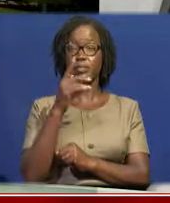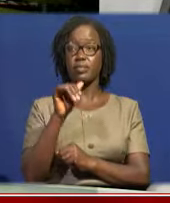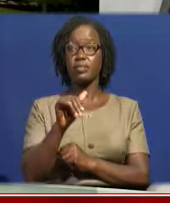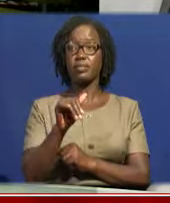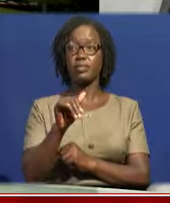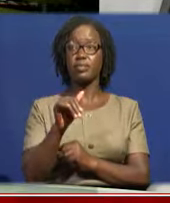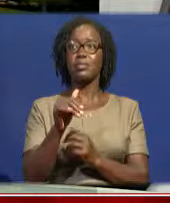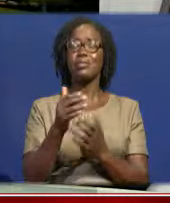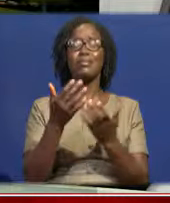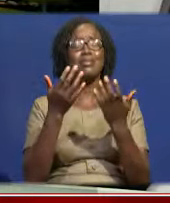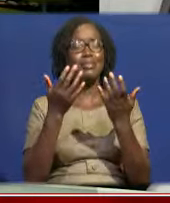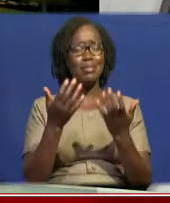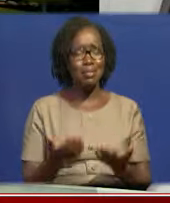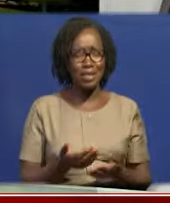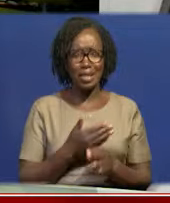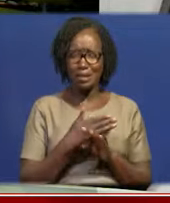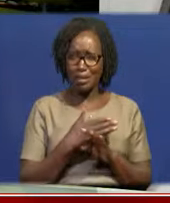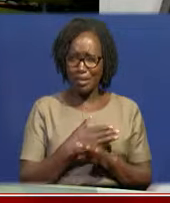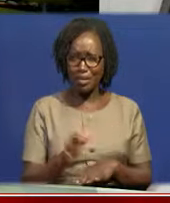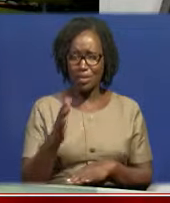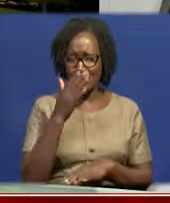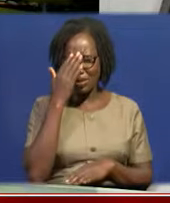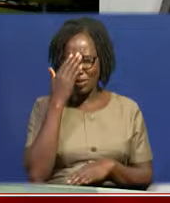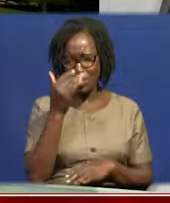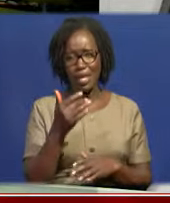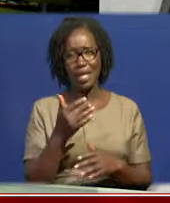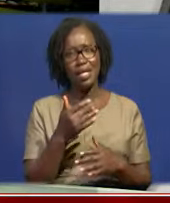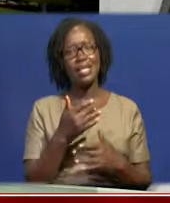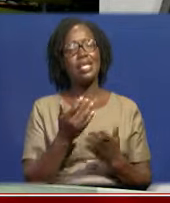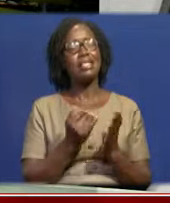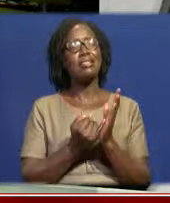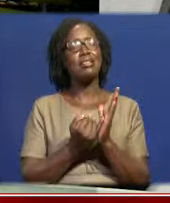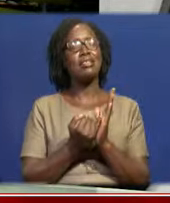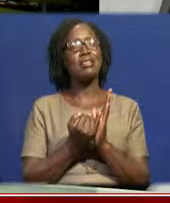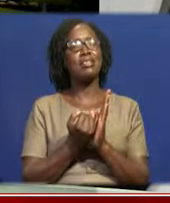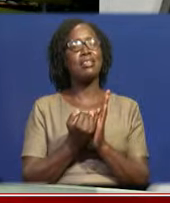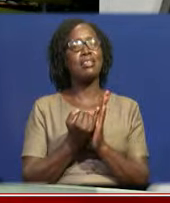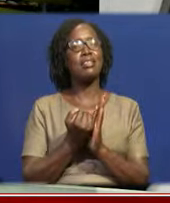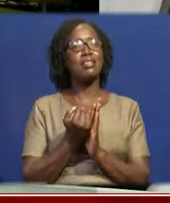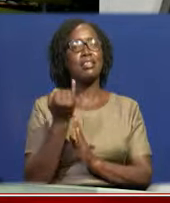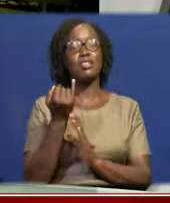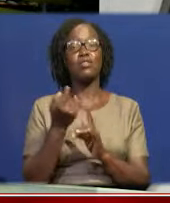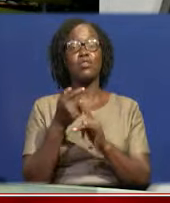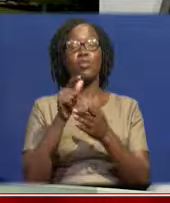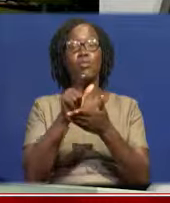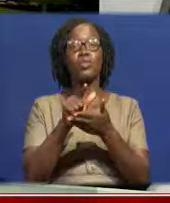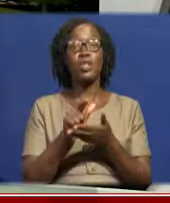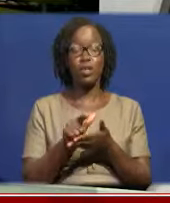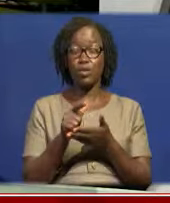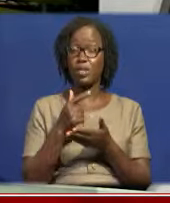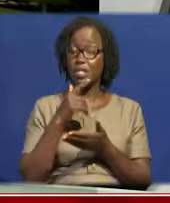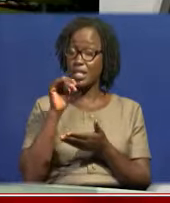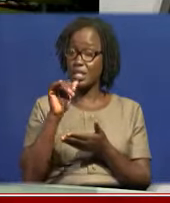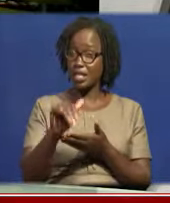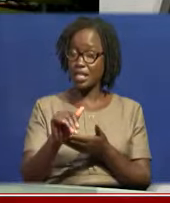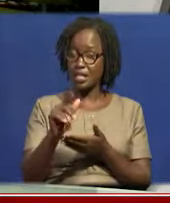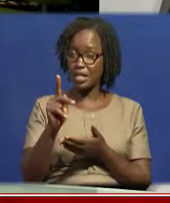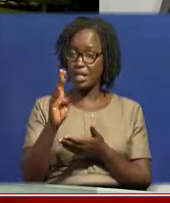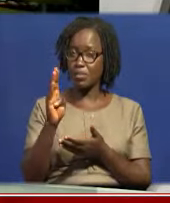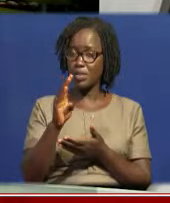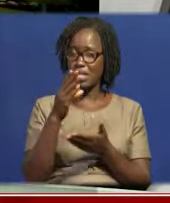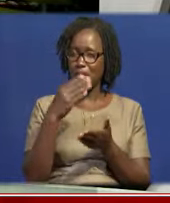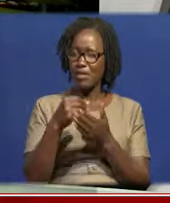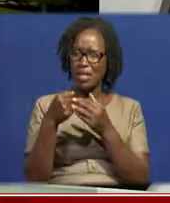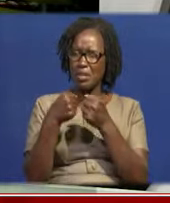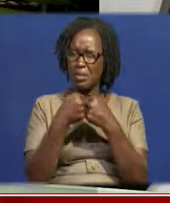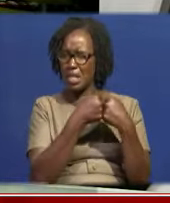is making huge losses due to interest accruing from the historic loan. Macharia says that the corporation is facing